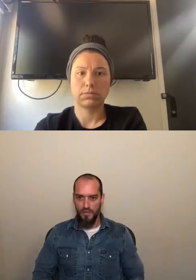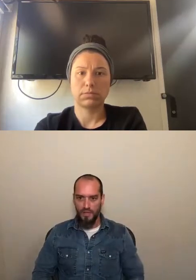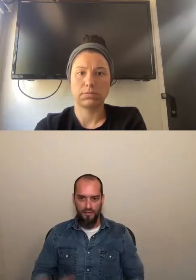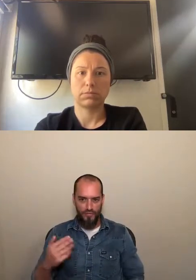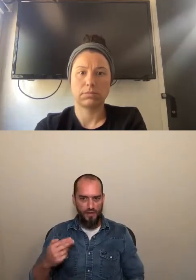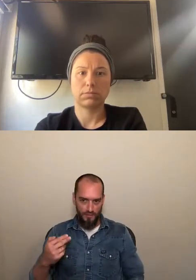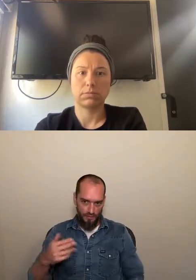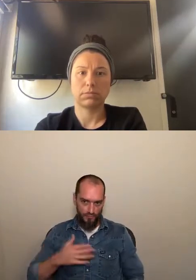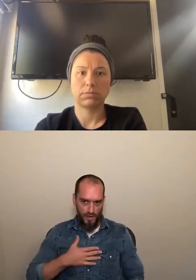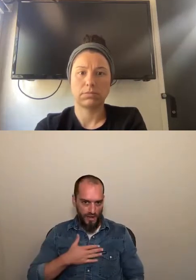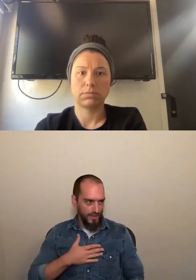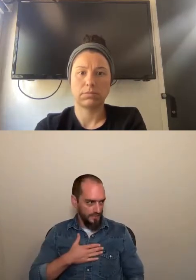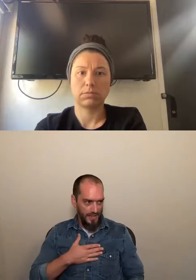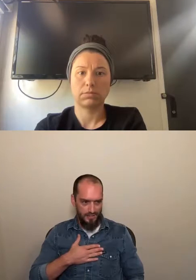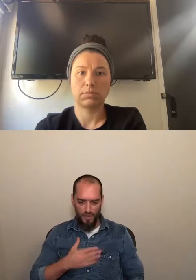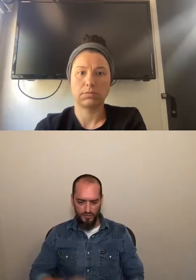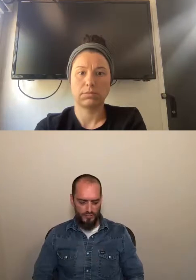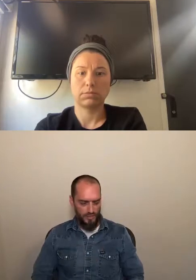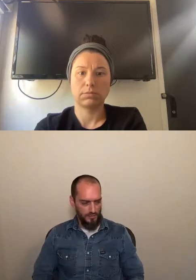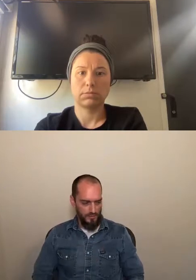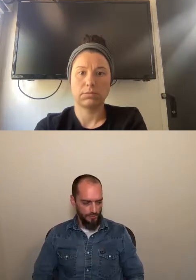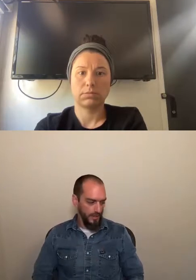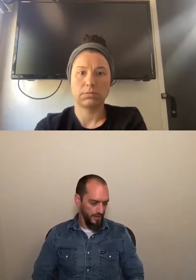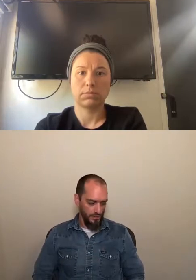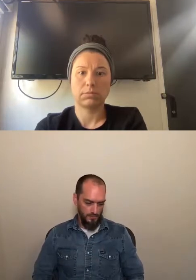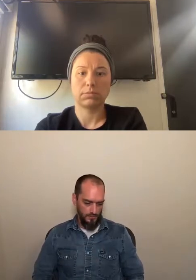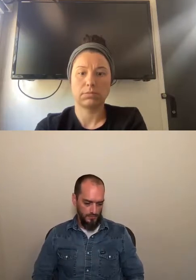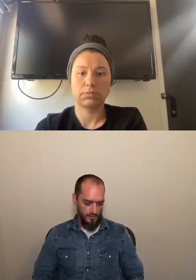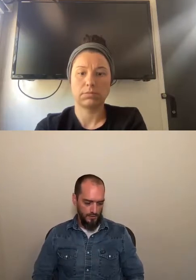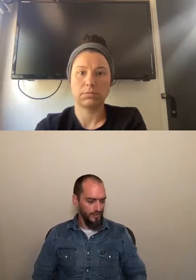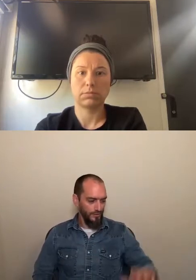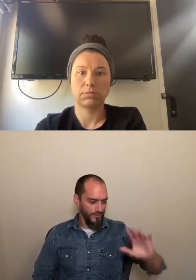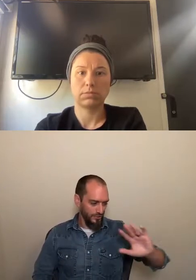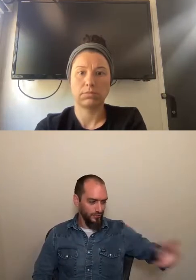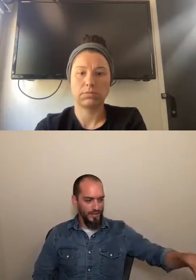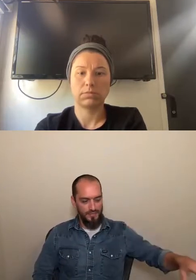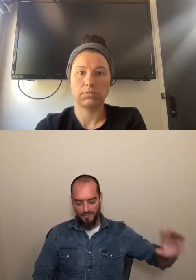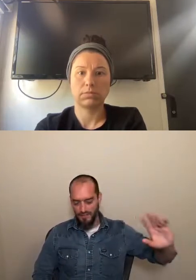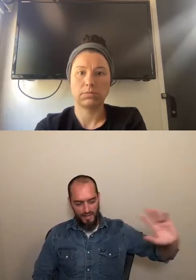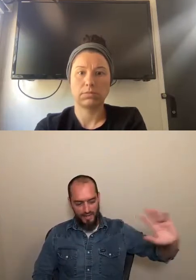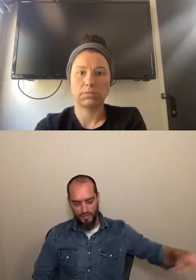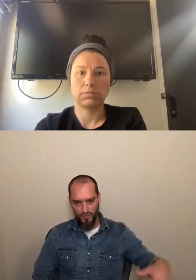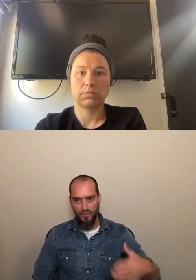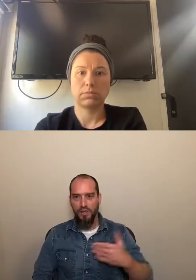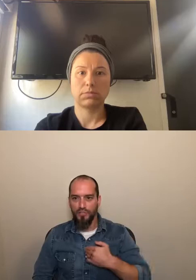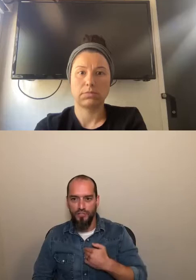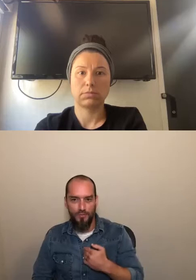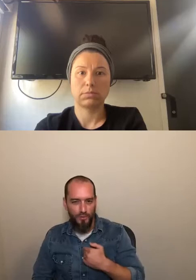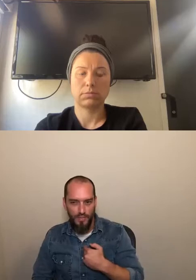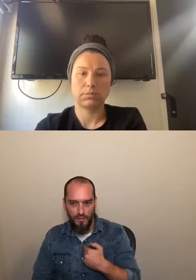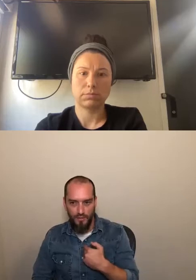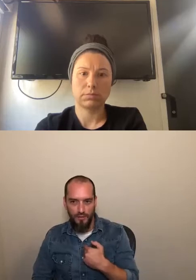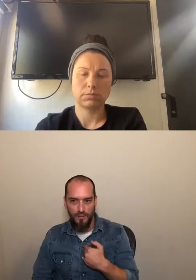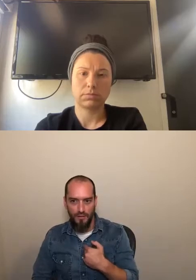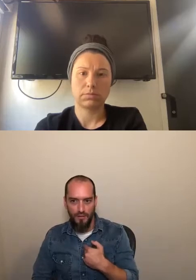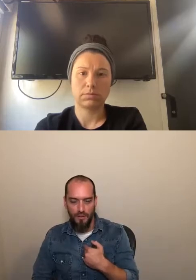this. If I, as that doctor, say to that my patient, no, that's crazy, they can't do that to you, shame on